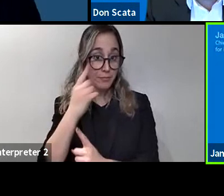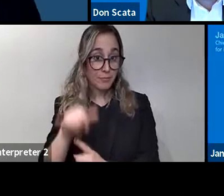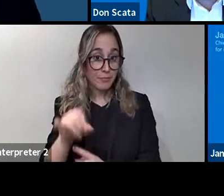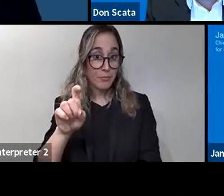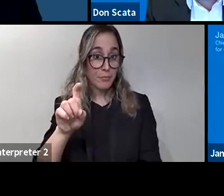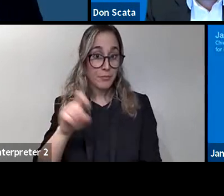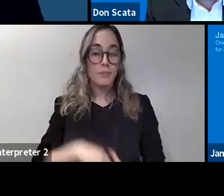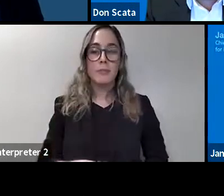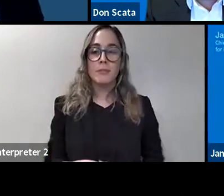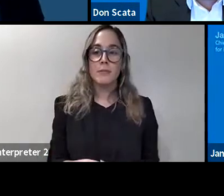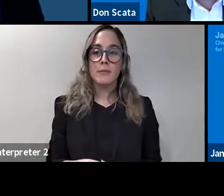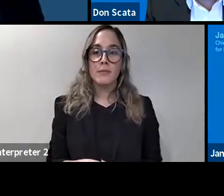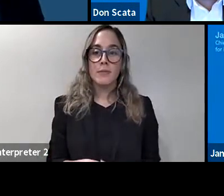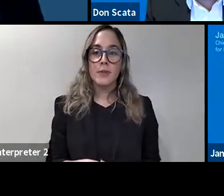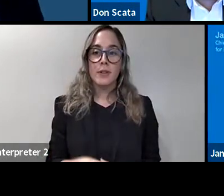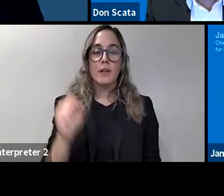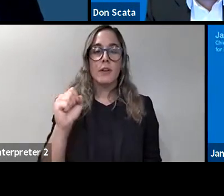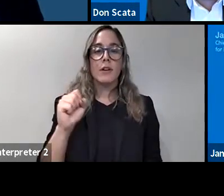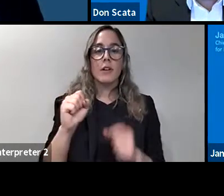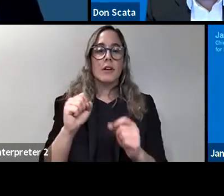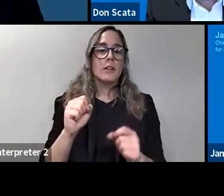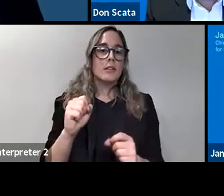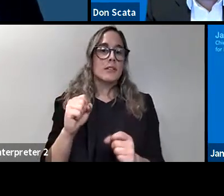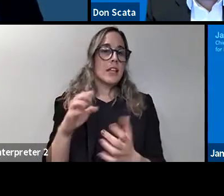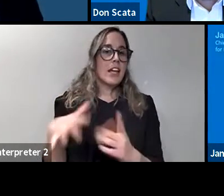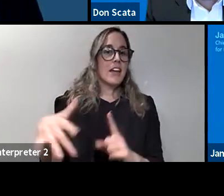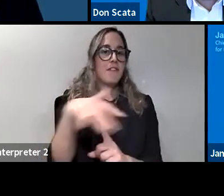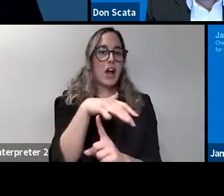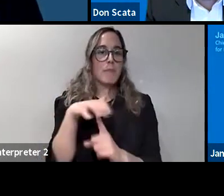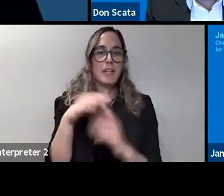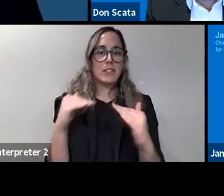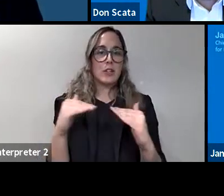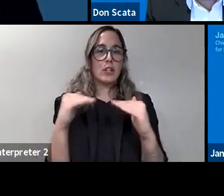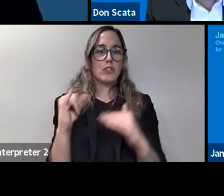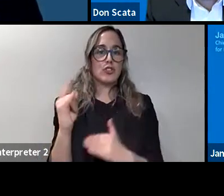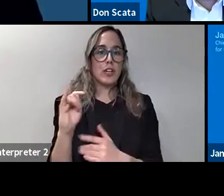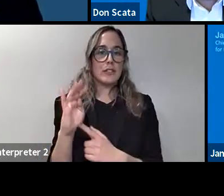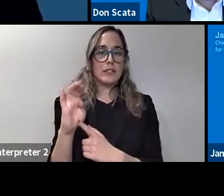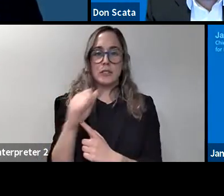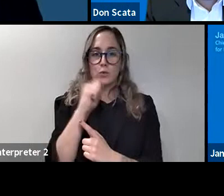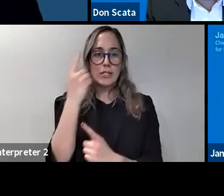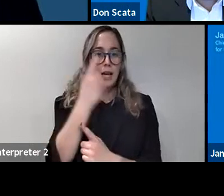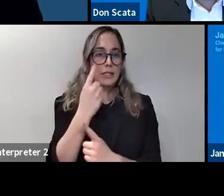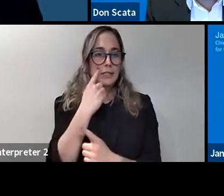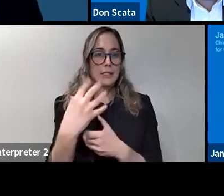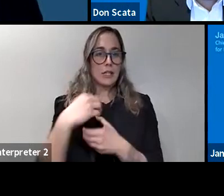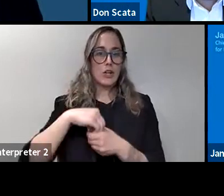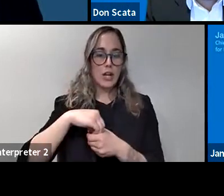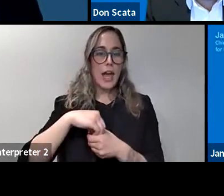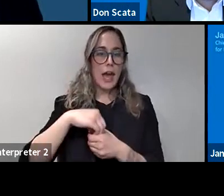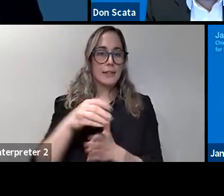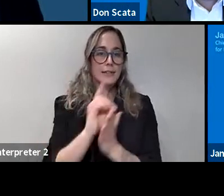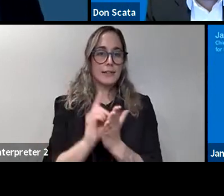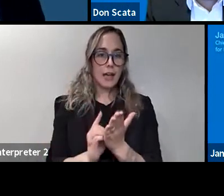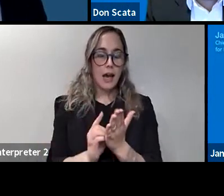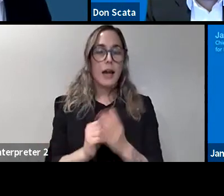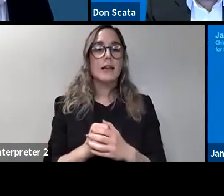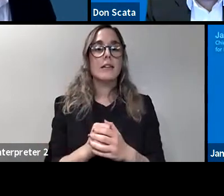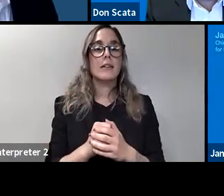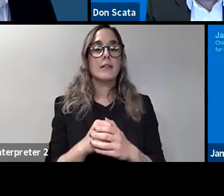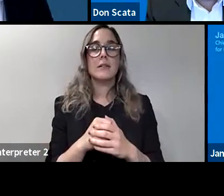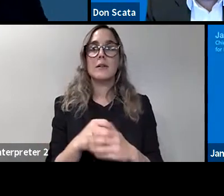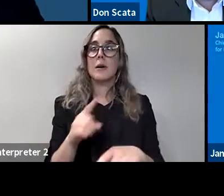Thanks, Jim. Environmental justice was not considered as a component of the survey design. However, race and ethnicity